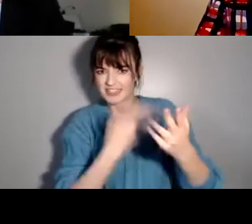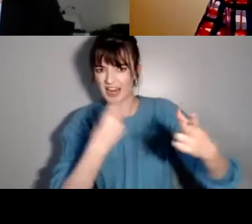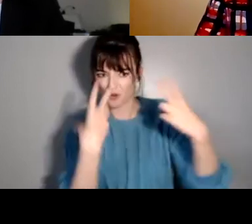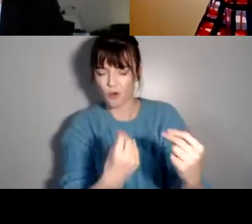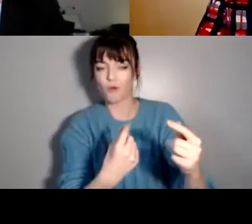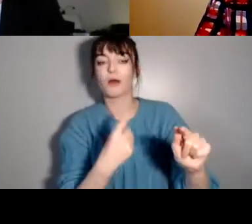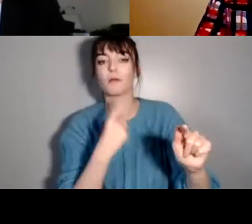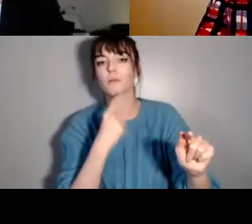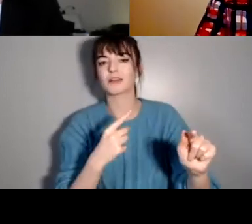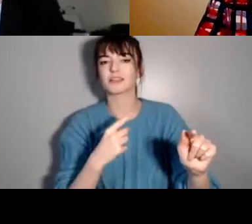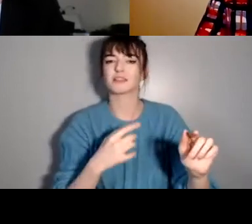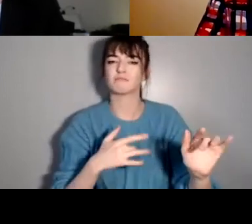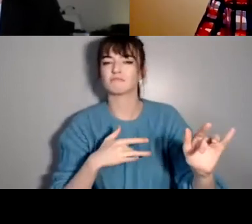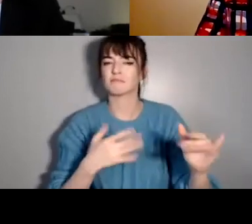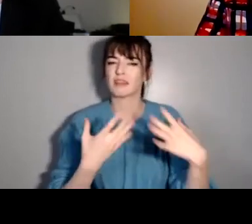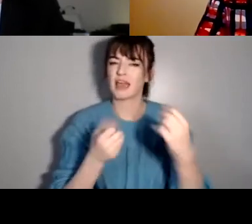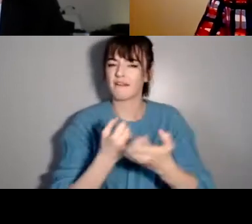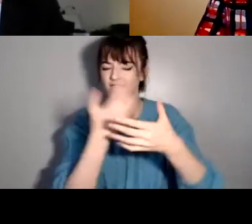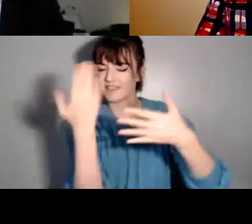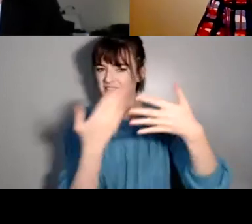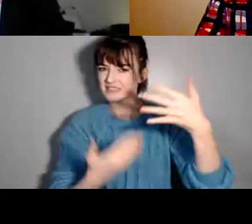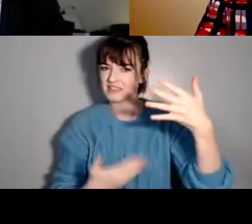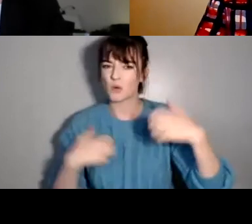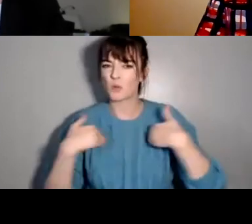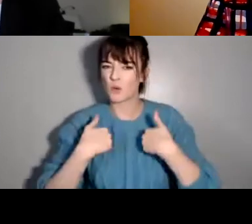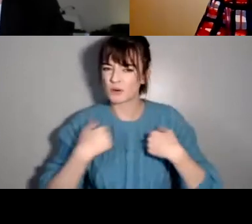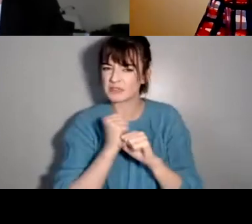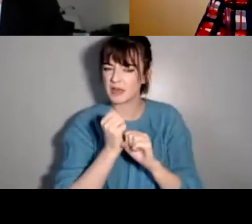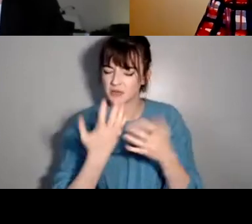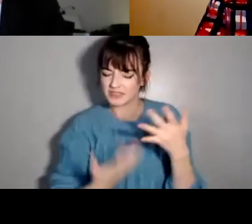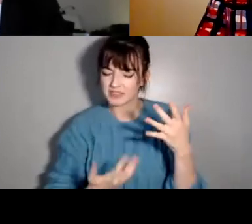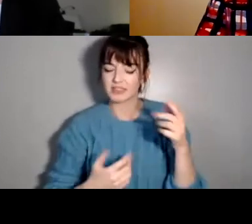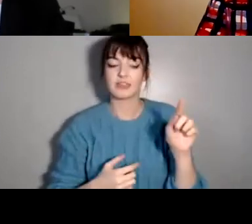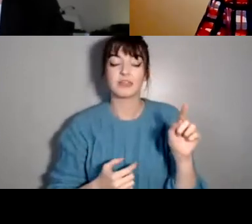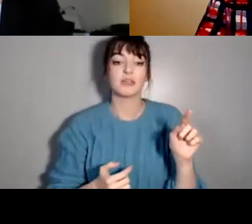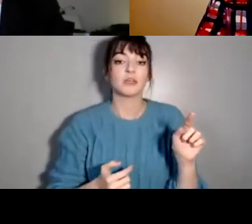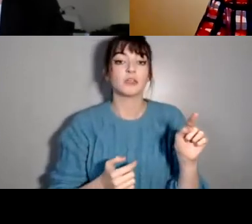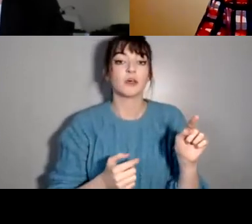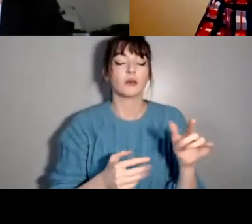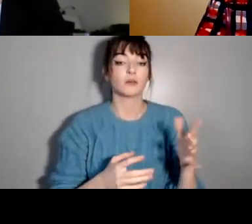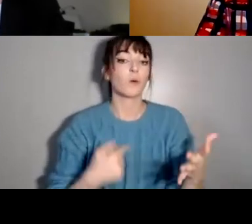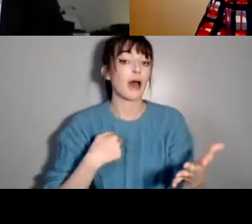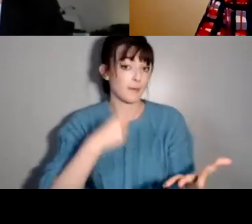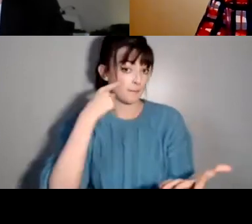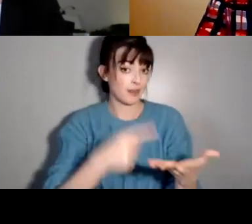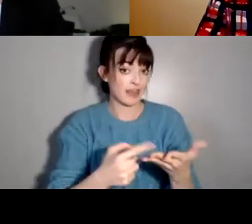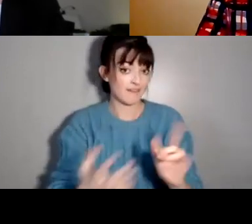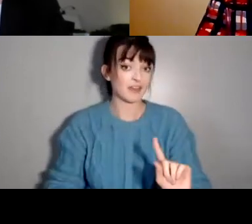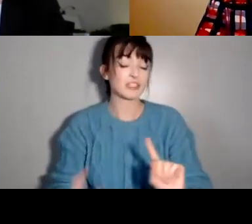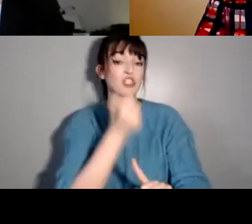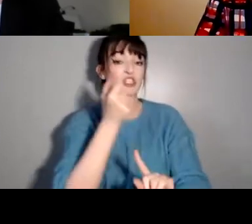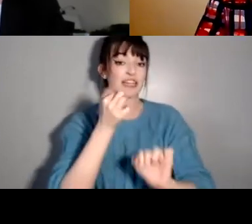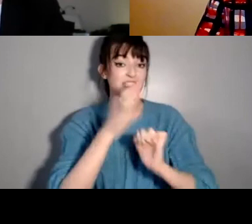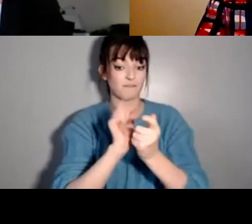they had certainly got fairly fundamental concerns about it. And I really do believe that the success of the transition process